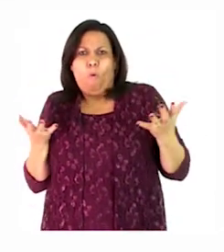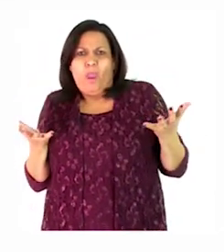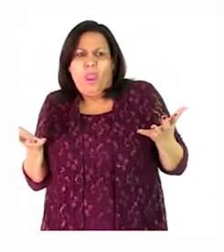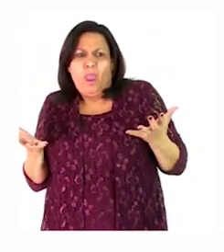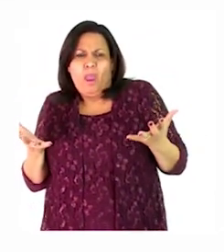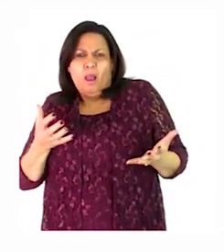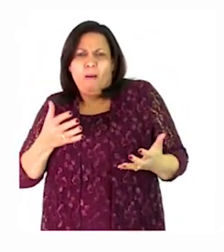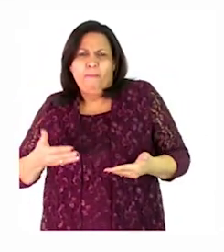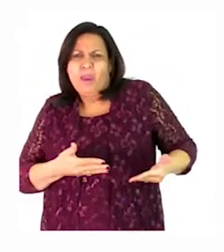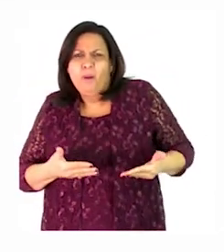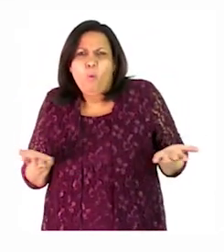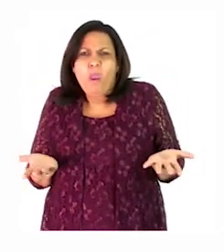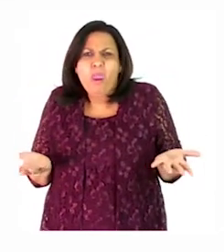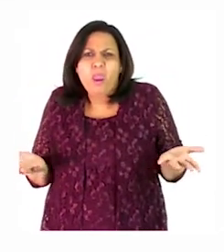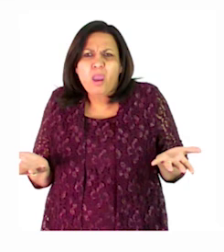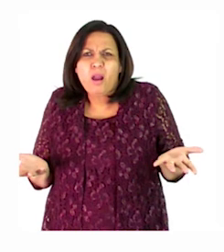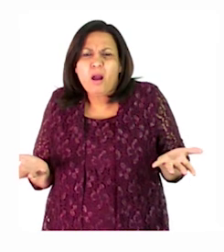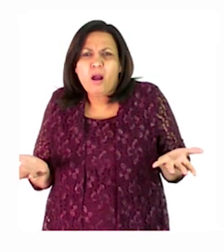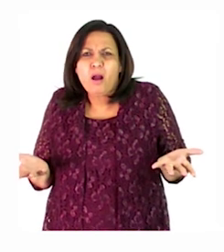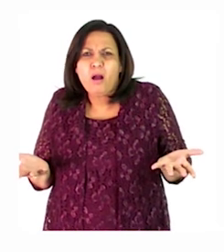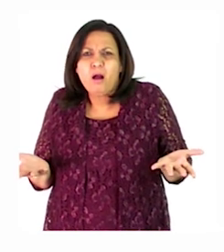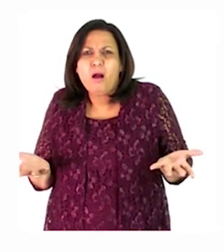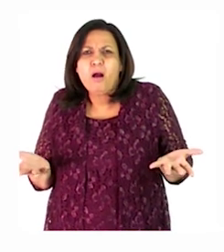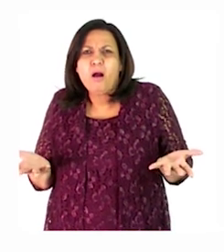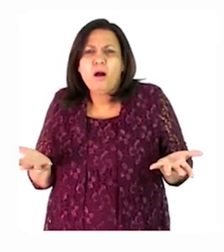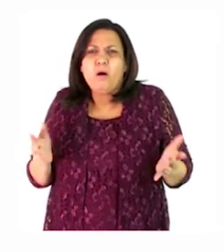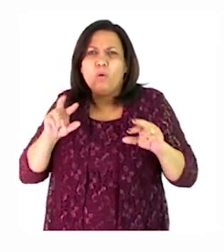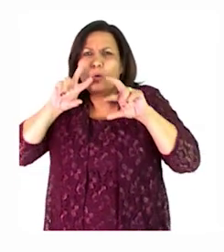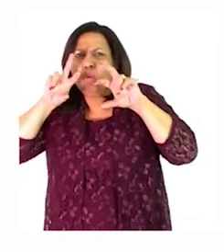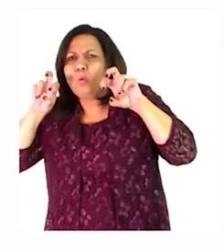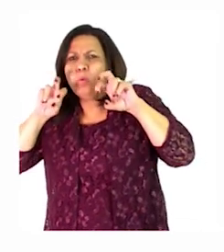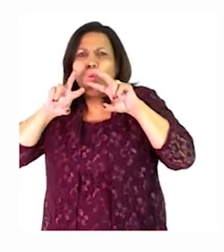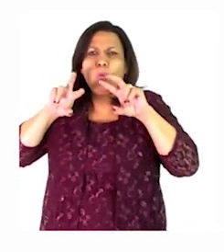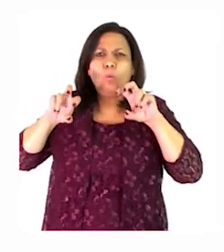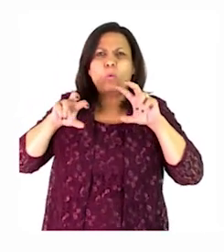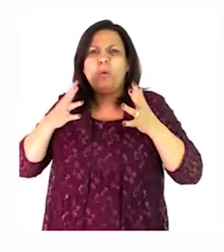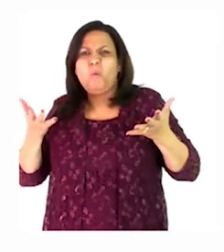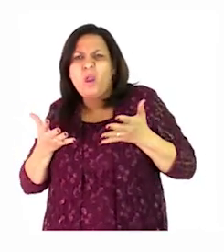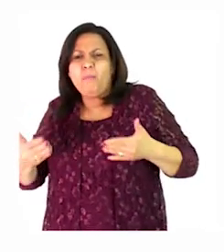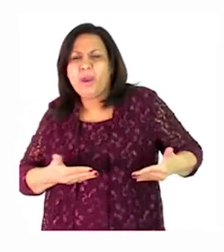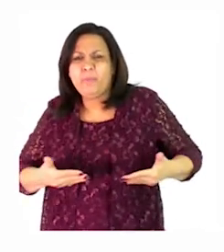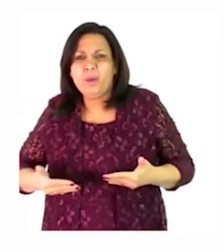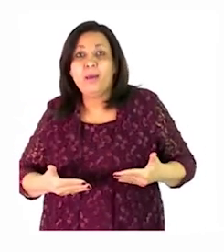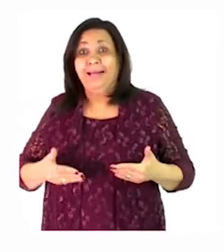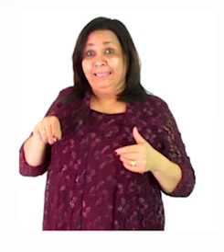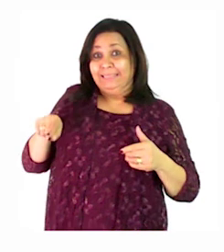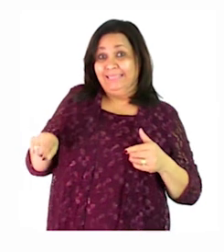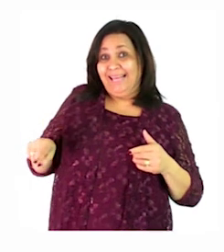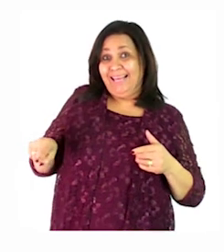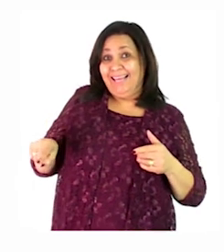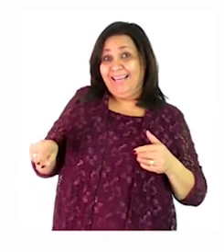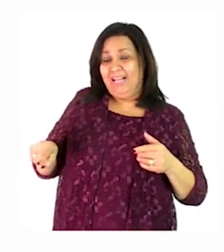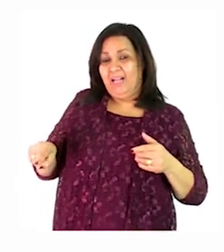cub. Will you be able to find where the cub is? Look at the